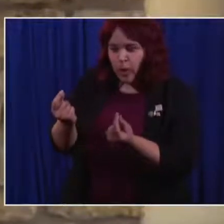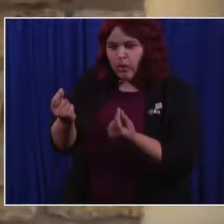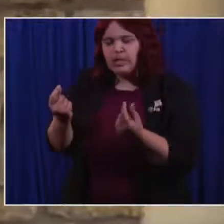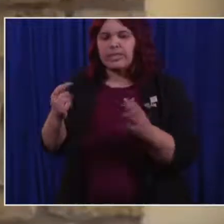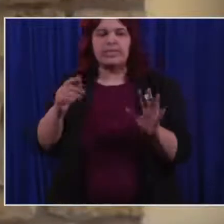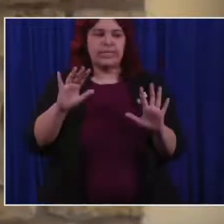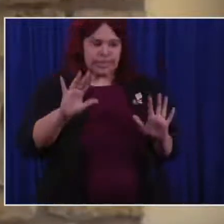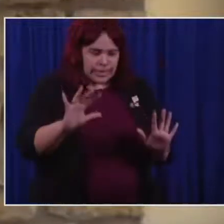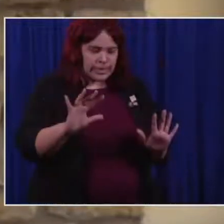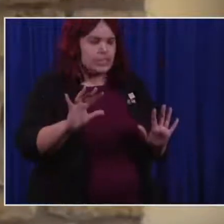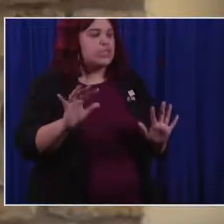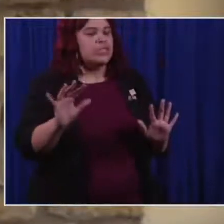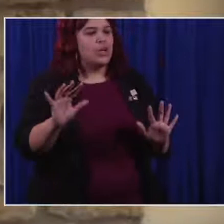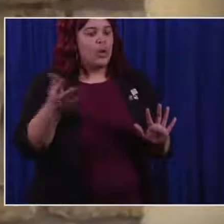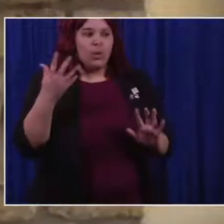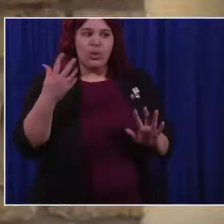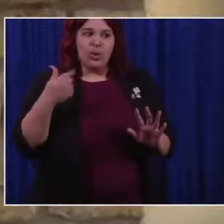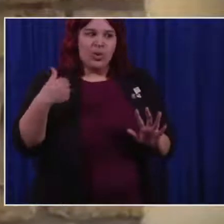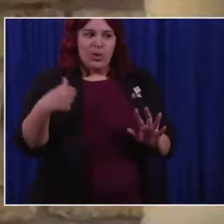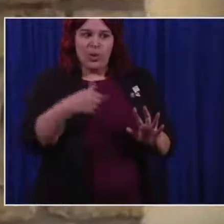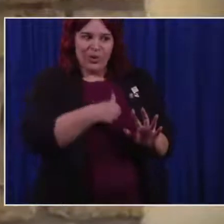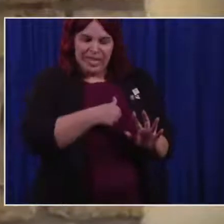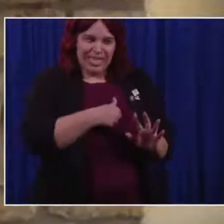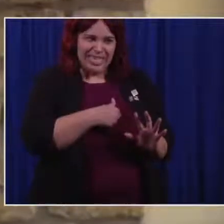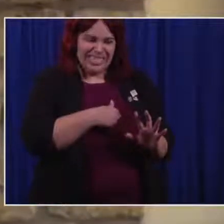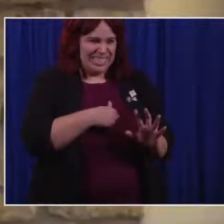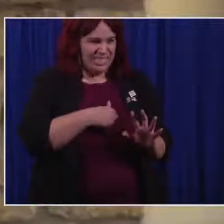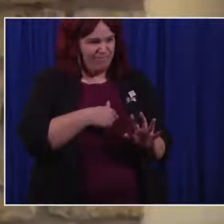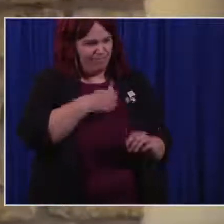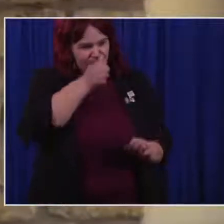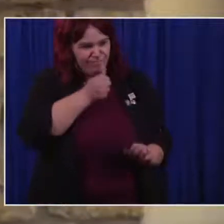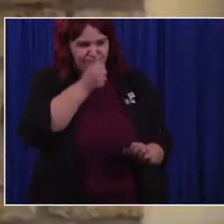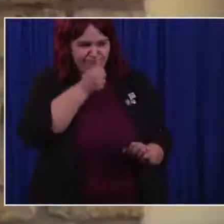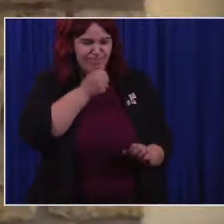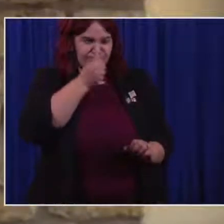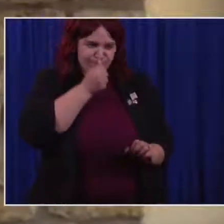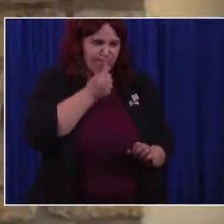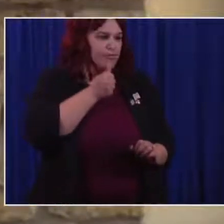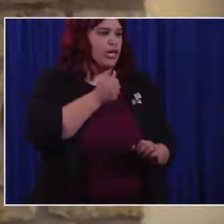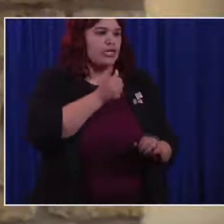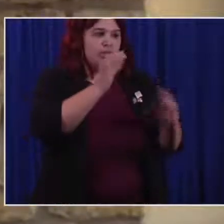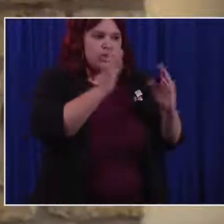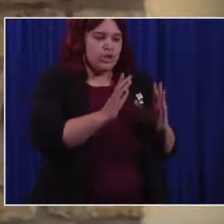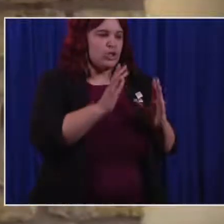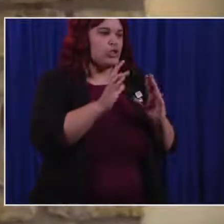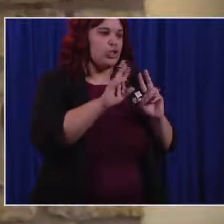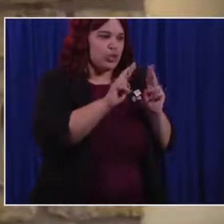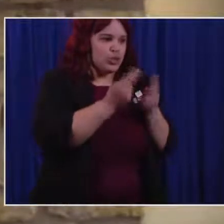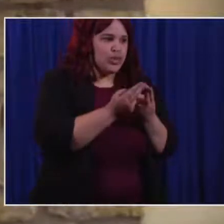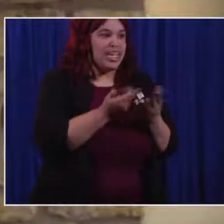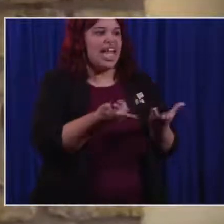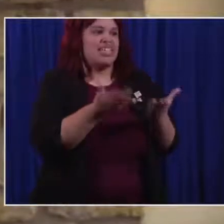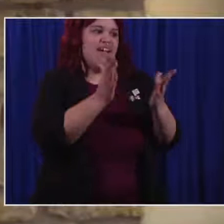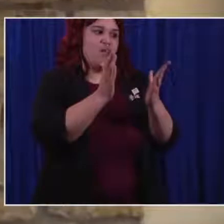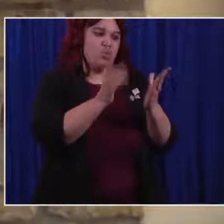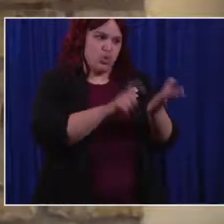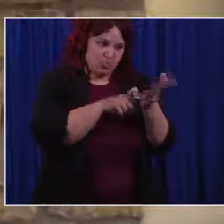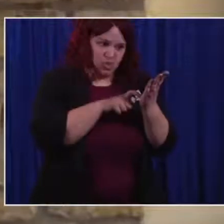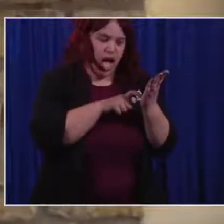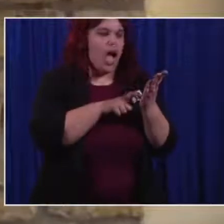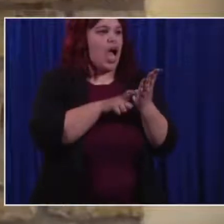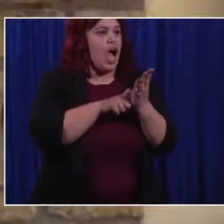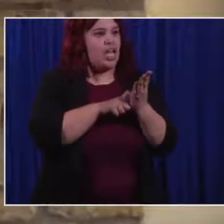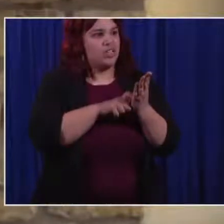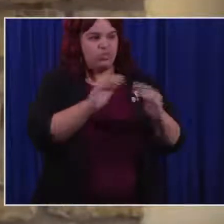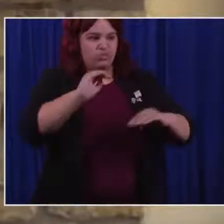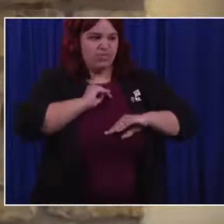trying to do everything that the union is asking us to do, and we'll continue to work on that.